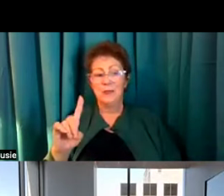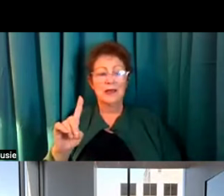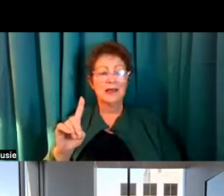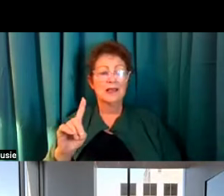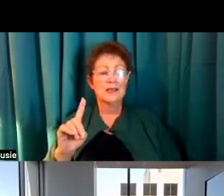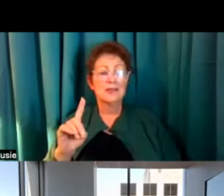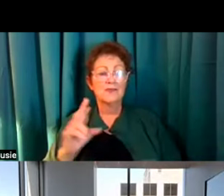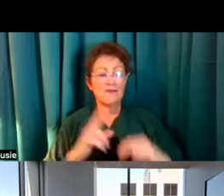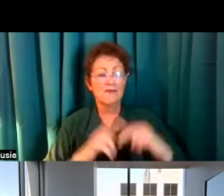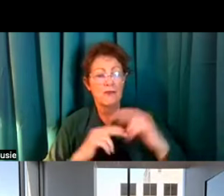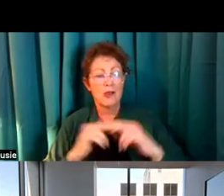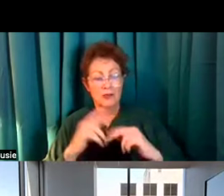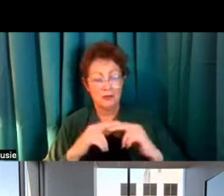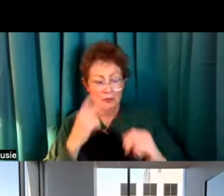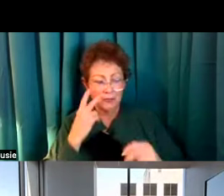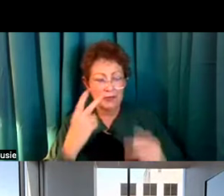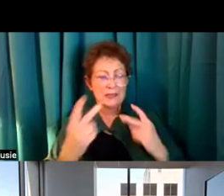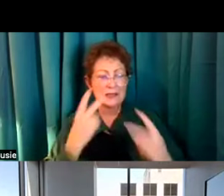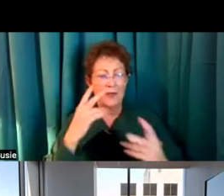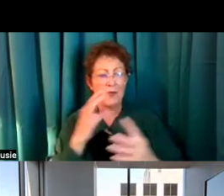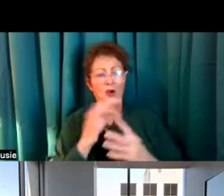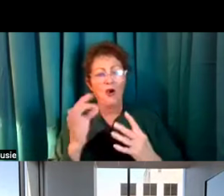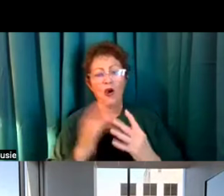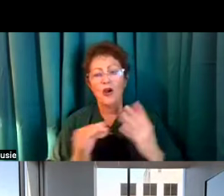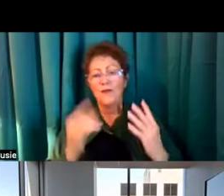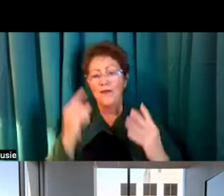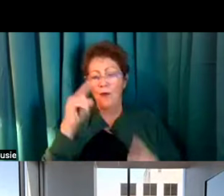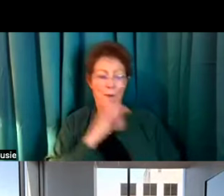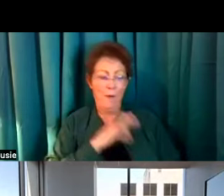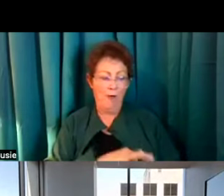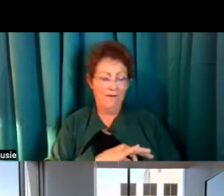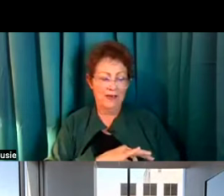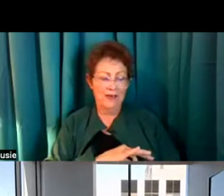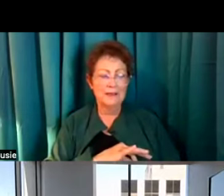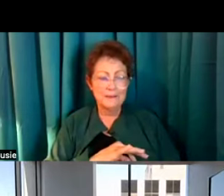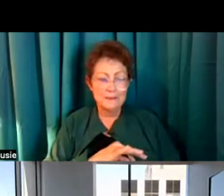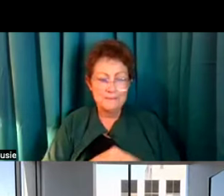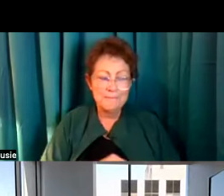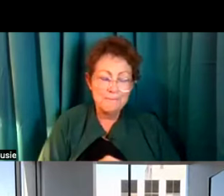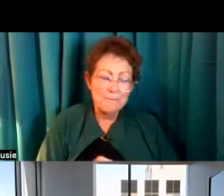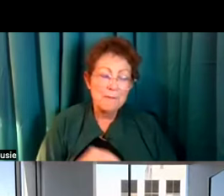are seeing frequently with these alternative for-profit forms and hybrid structures.